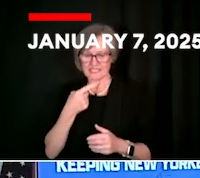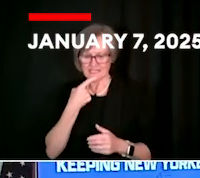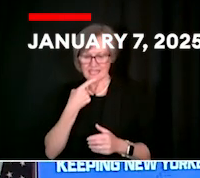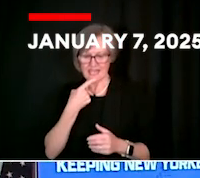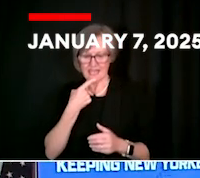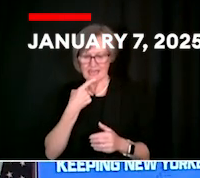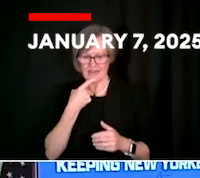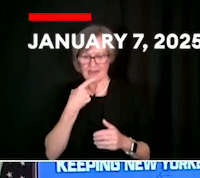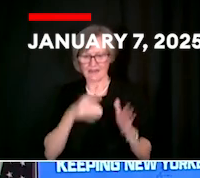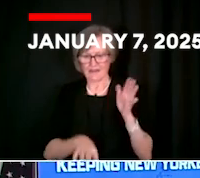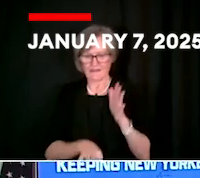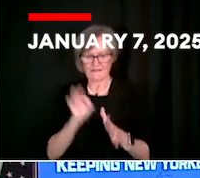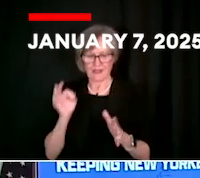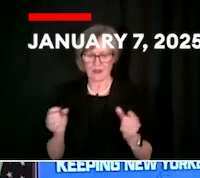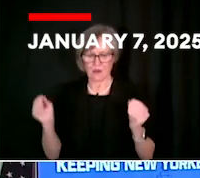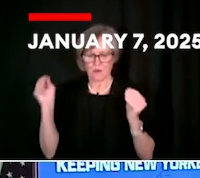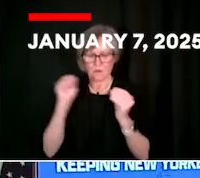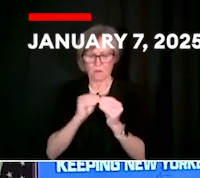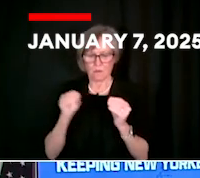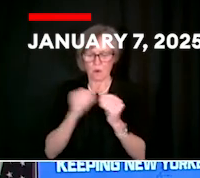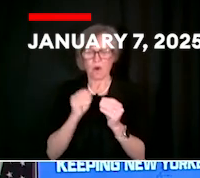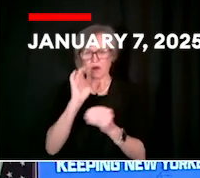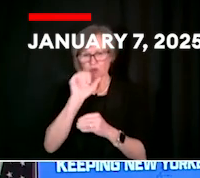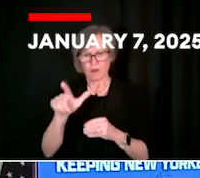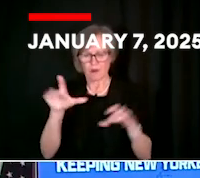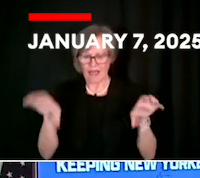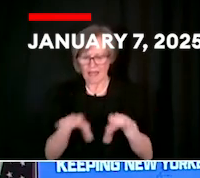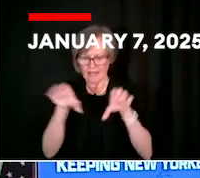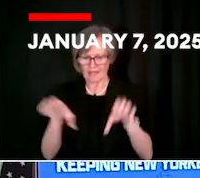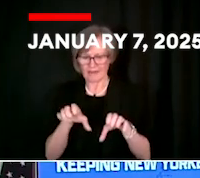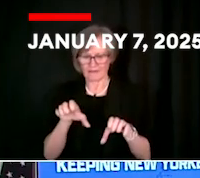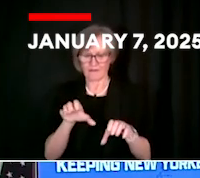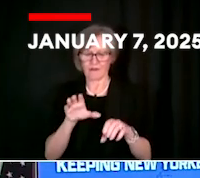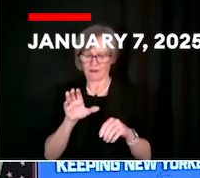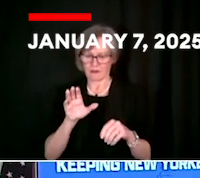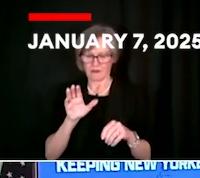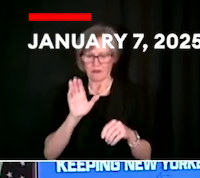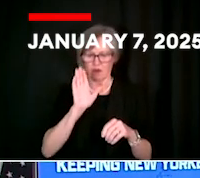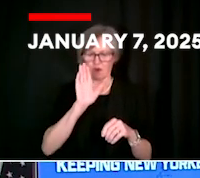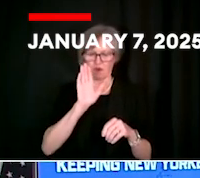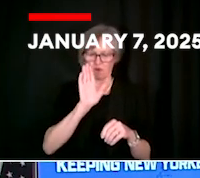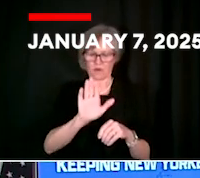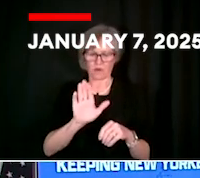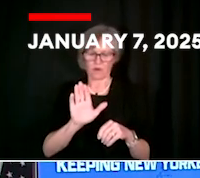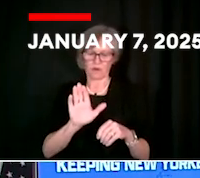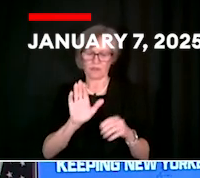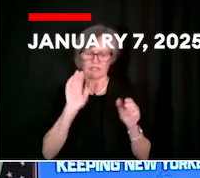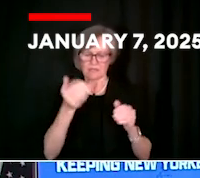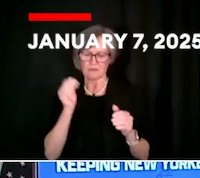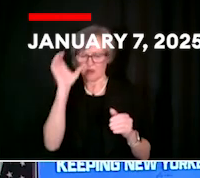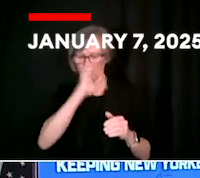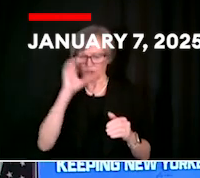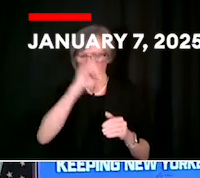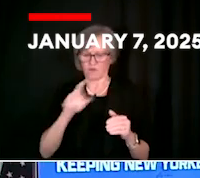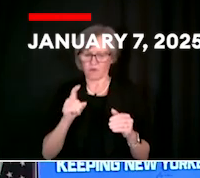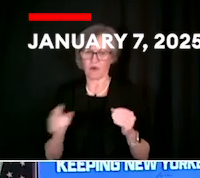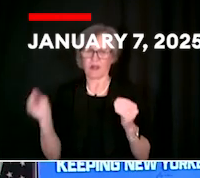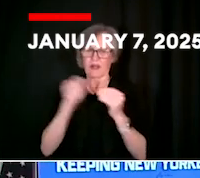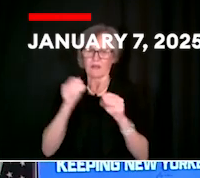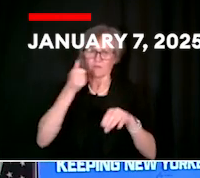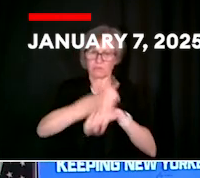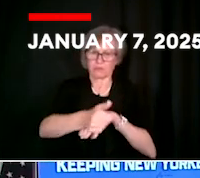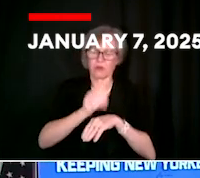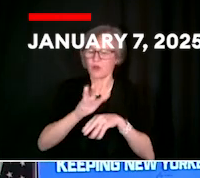uncovered more criminal activity on your part, and they seem to be looking to file a superseding indictment. Your reaction to